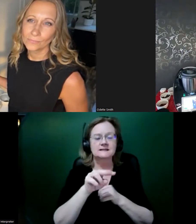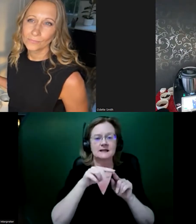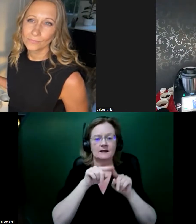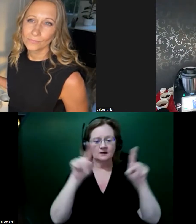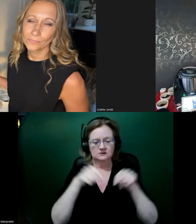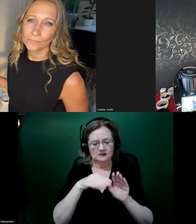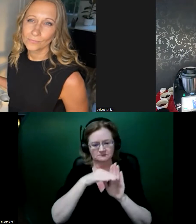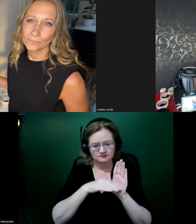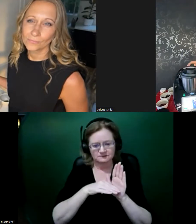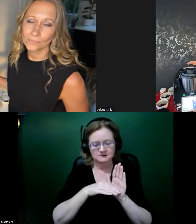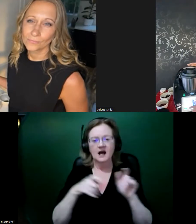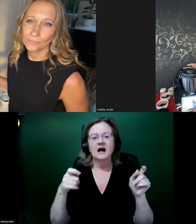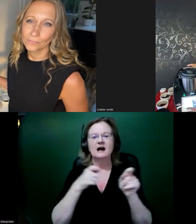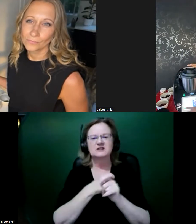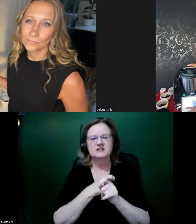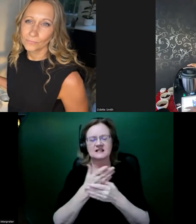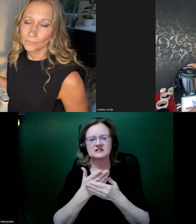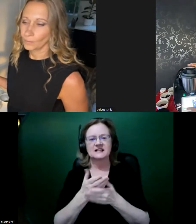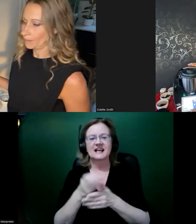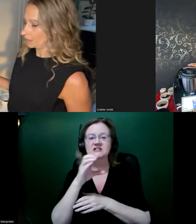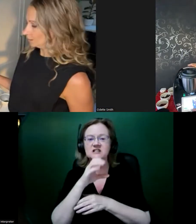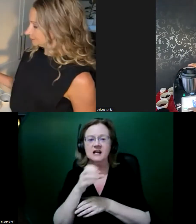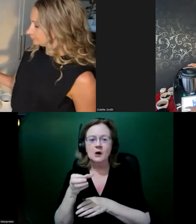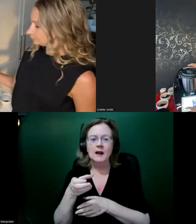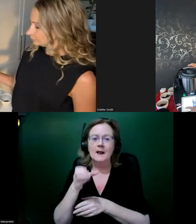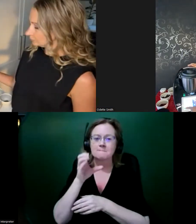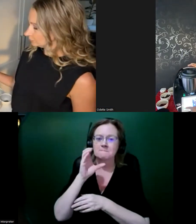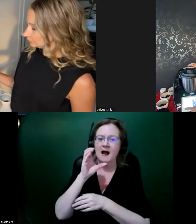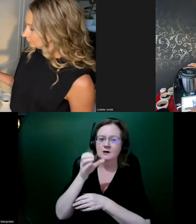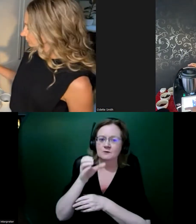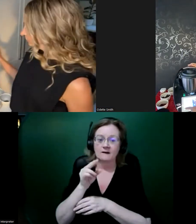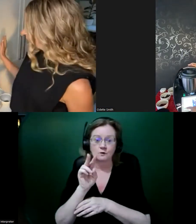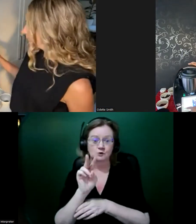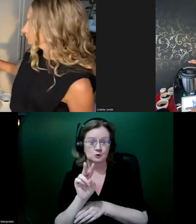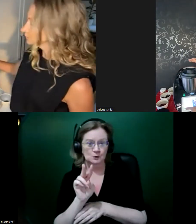Cherry Margarita for 2, and we're just going to start cooking.